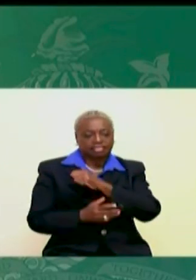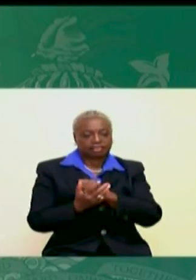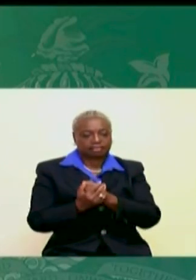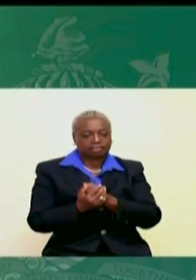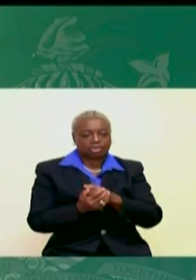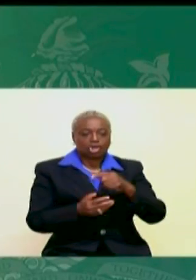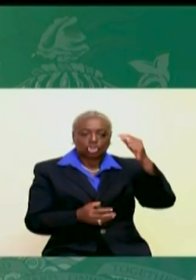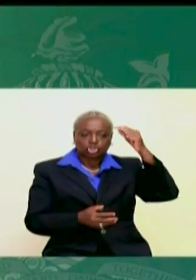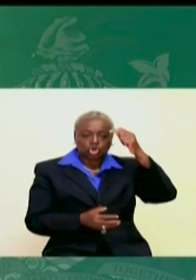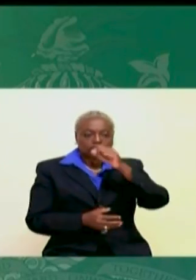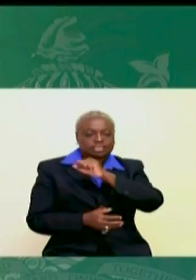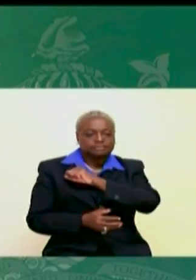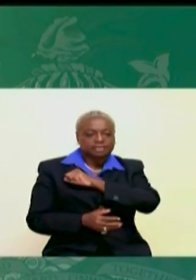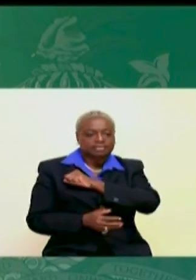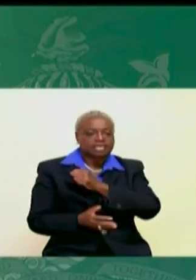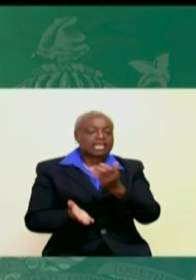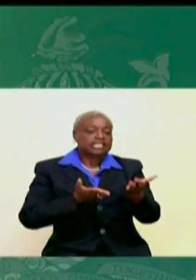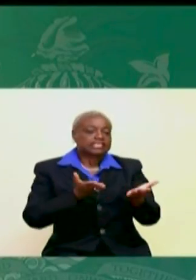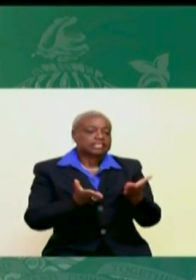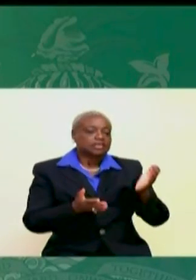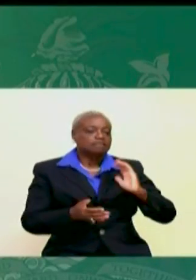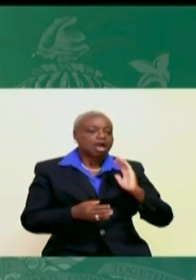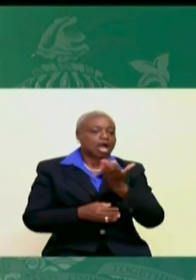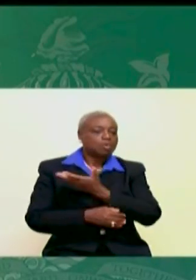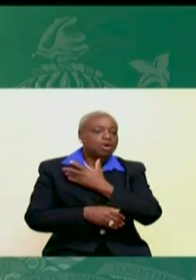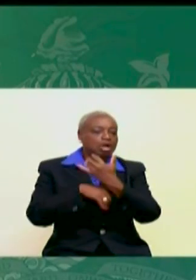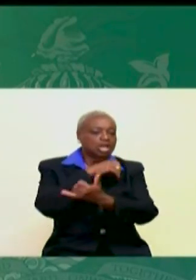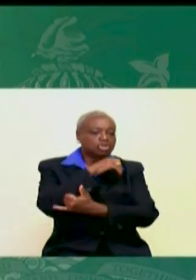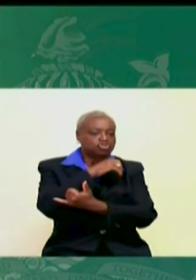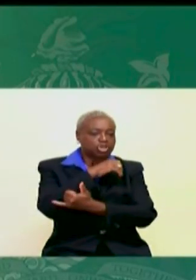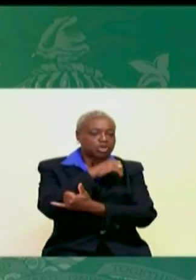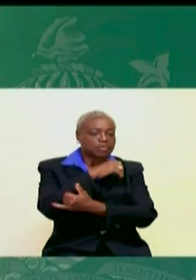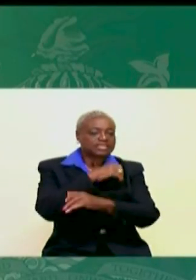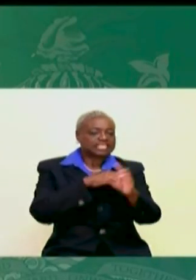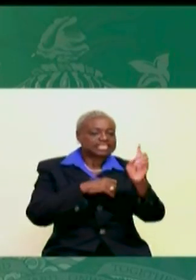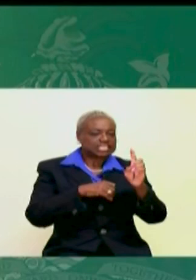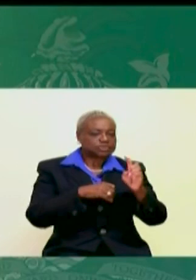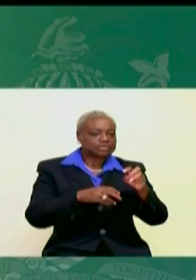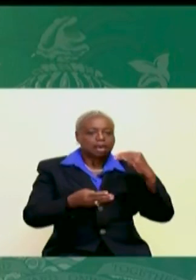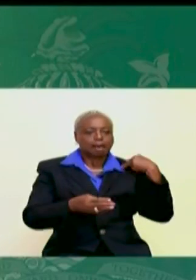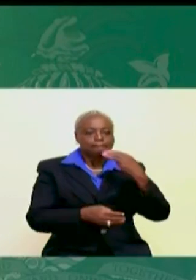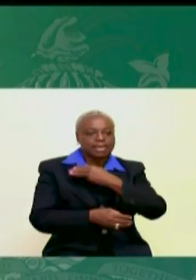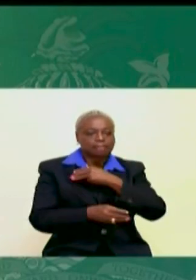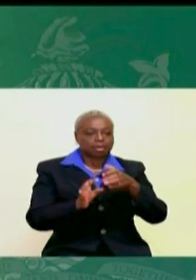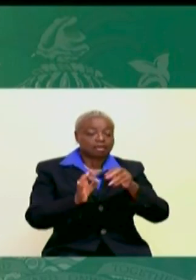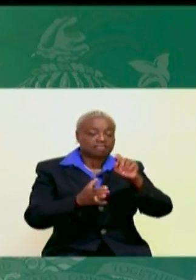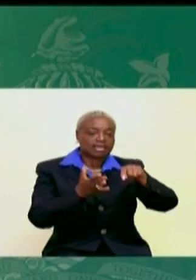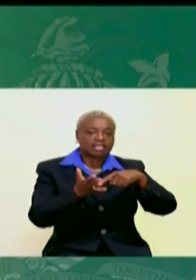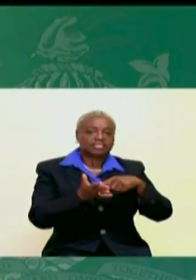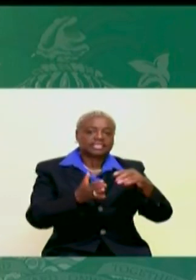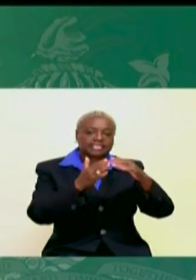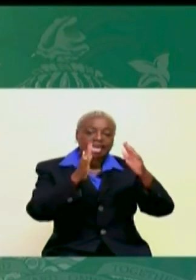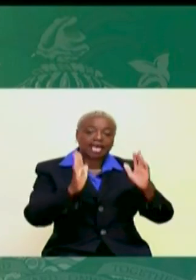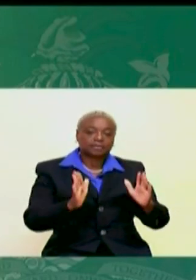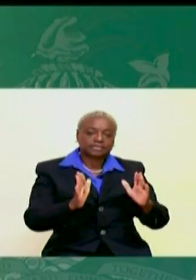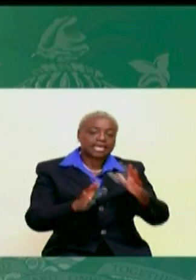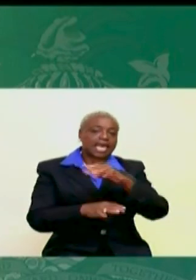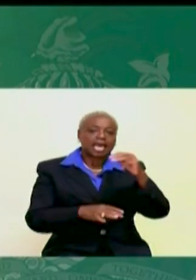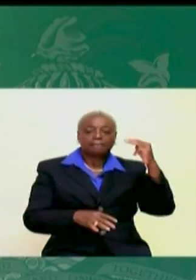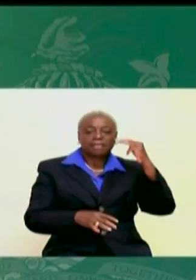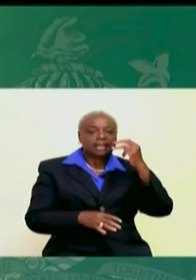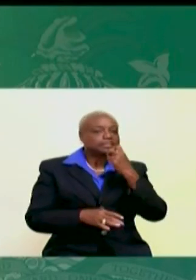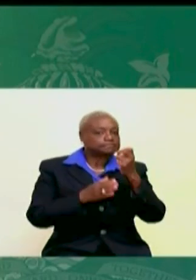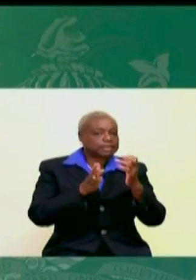George Smith served our country with distinction. He was a member of this House. And Madam Speaker, I just wanted